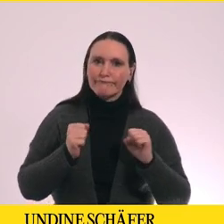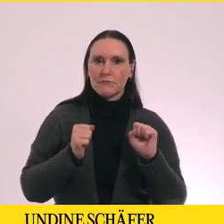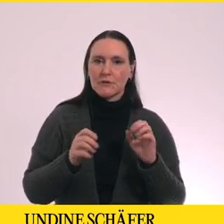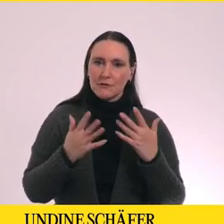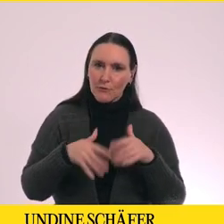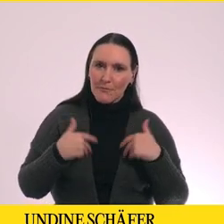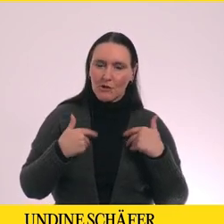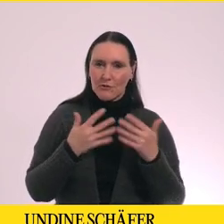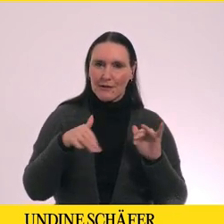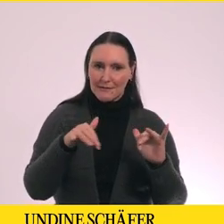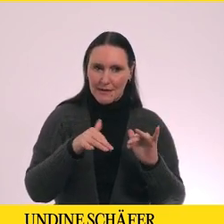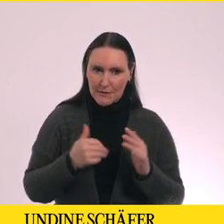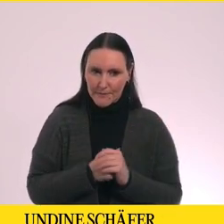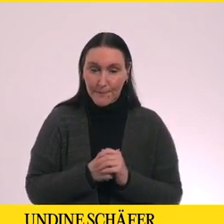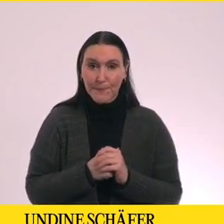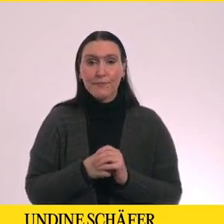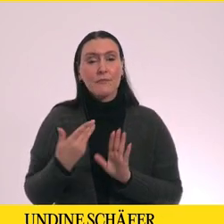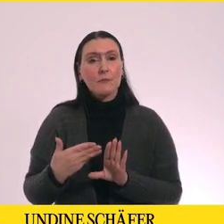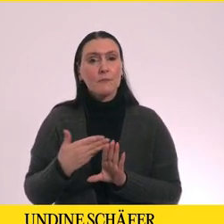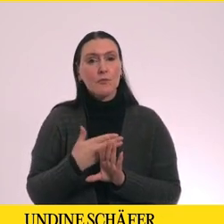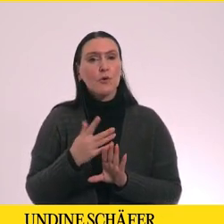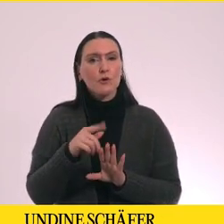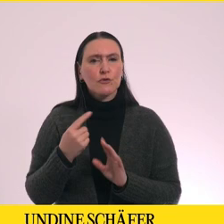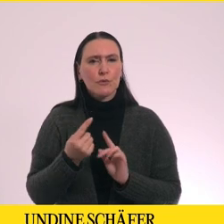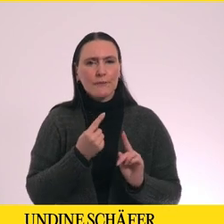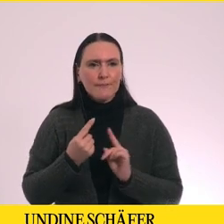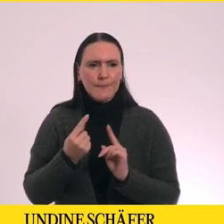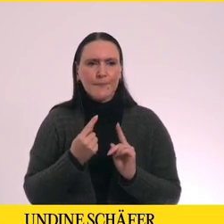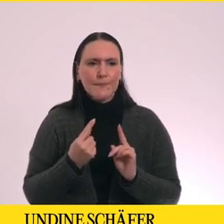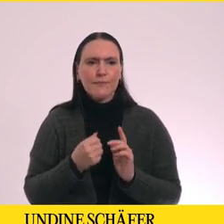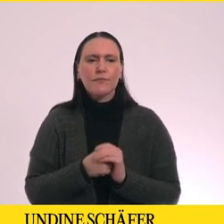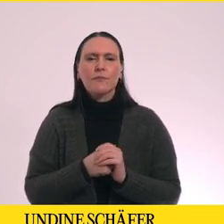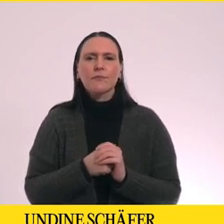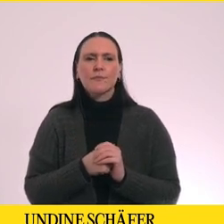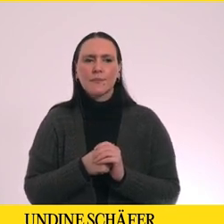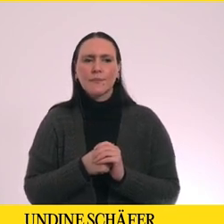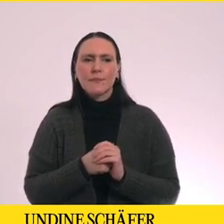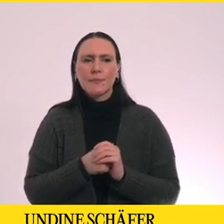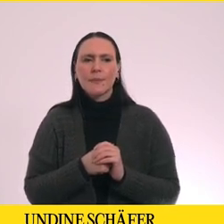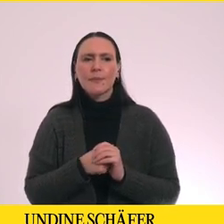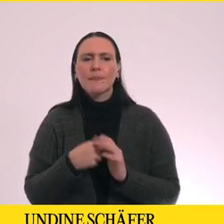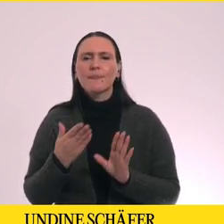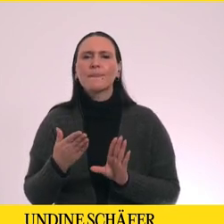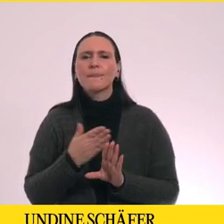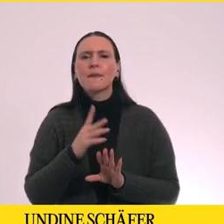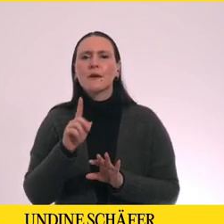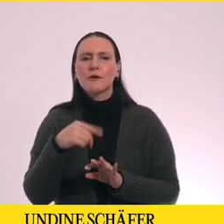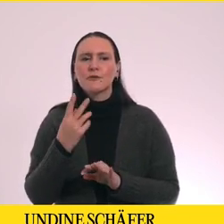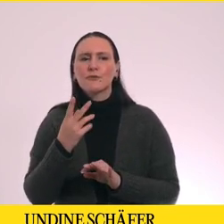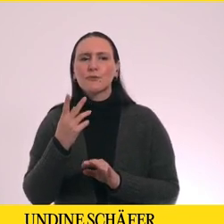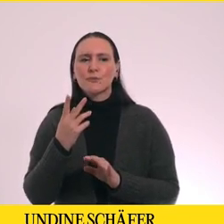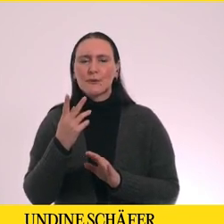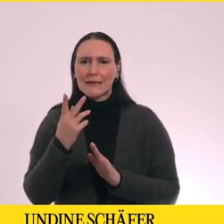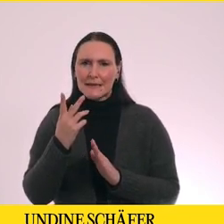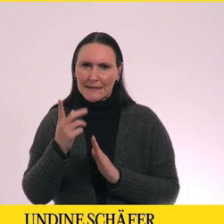mentioned earlier when we were talking, that when you see the film, is the real sensuousness of the work,